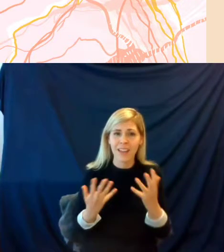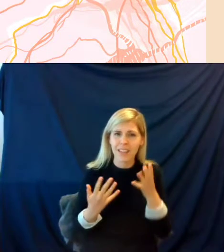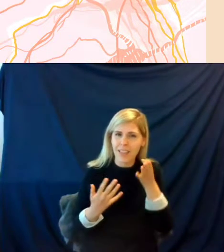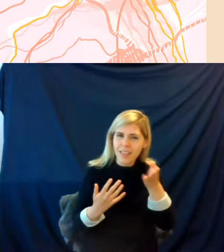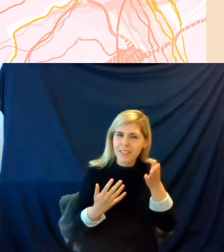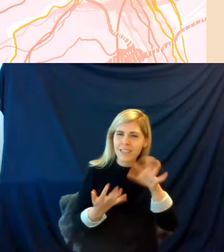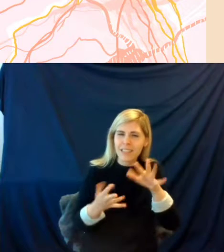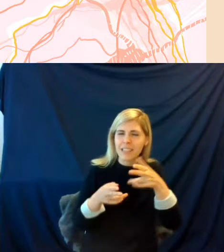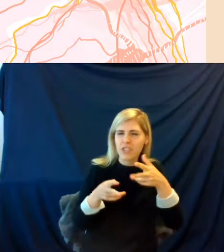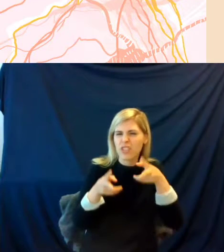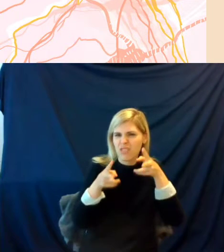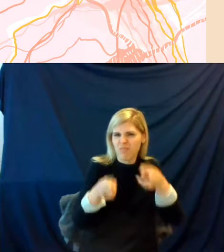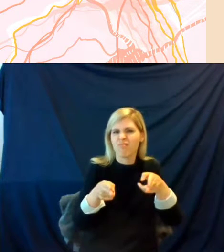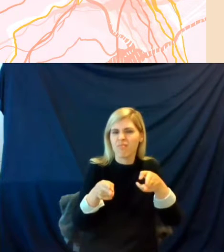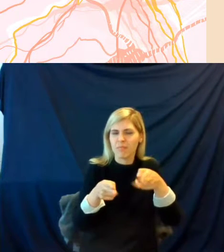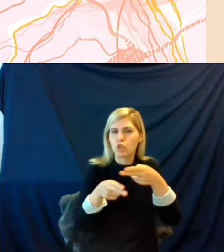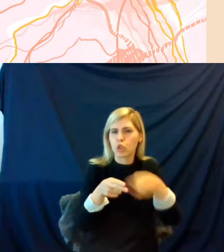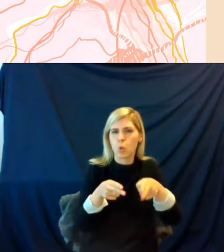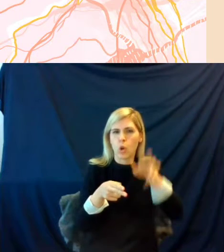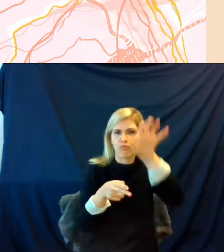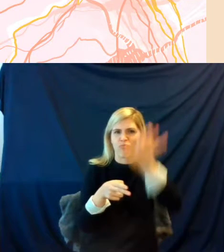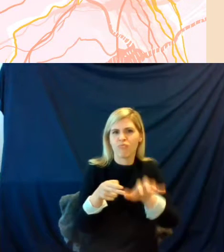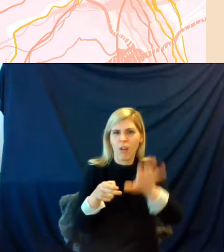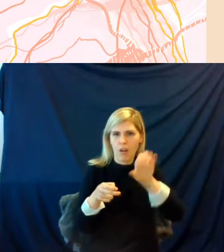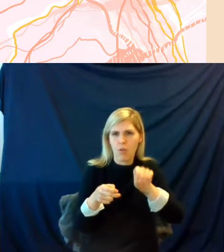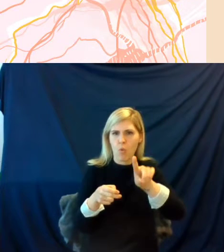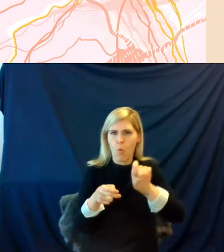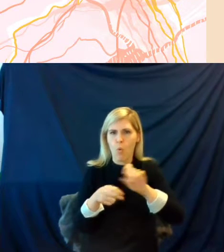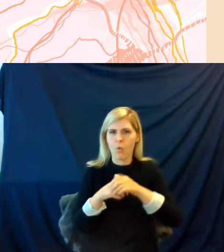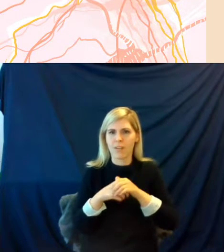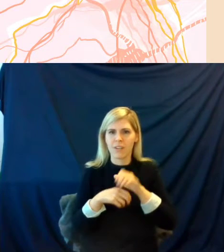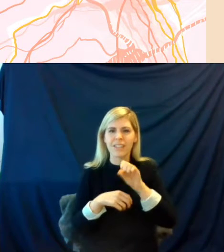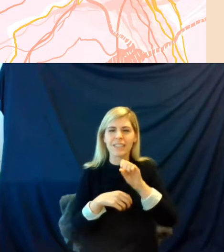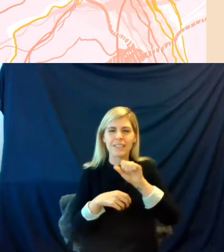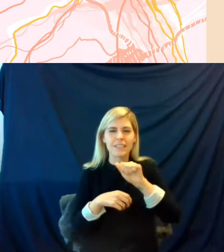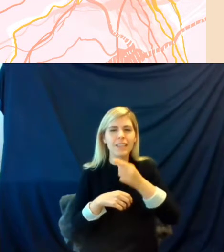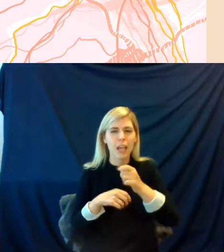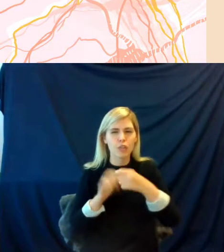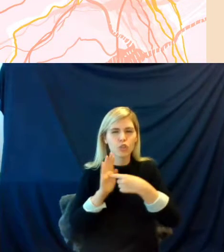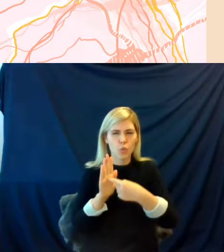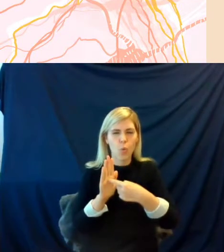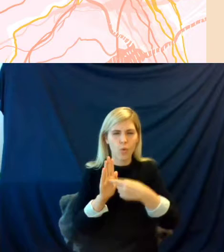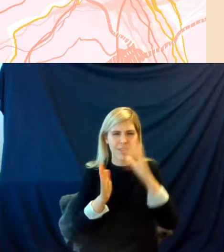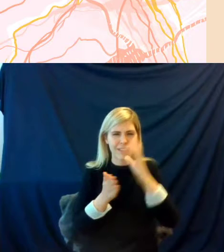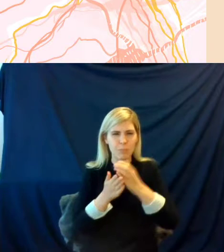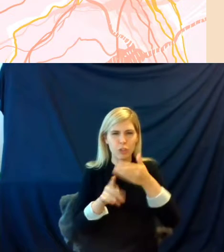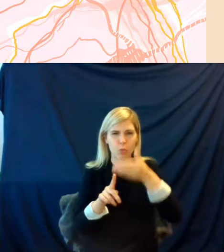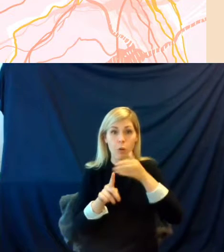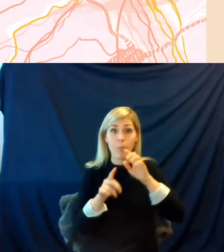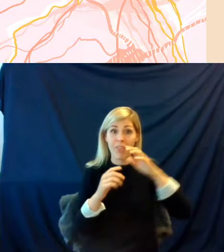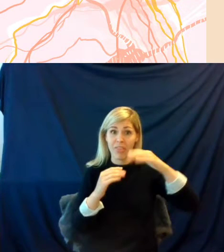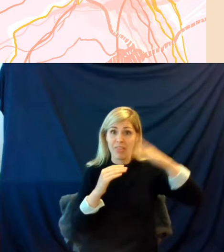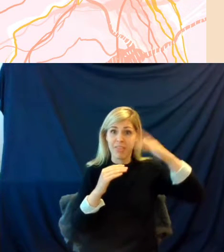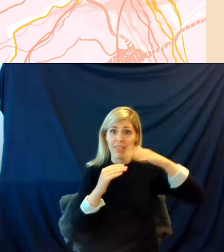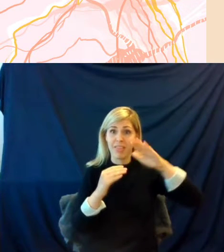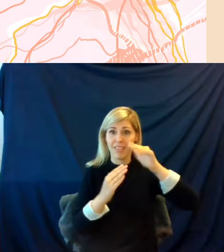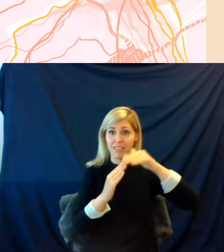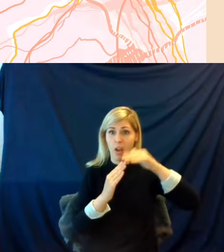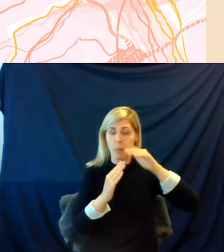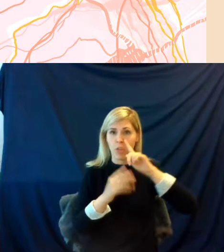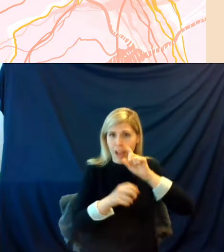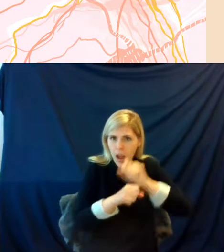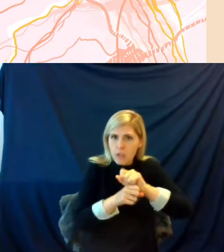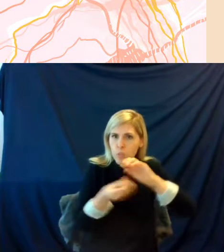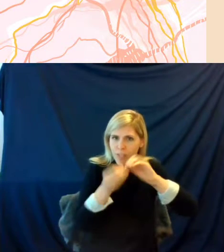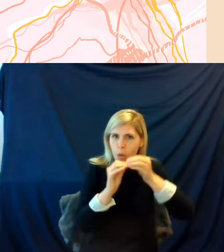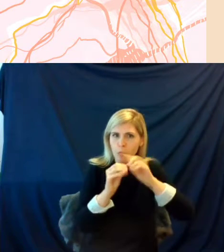And this is kind of a sample here. And I think Sage, you showed this image before, but at the top here, this is the actual numbers